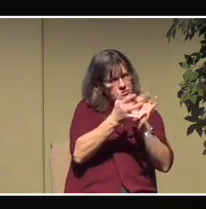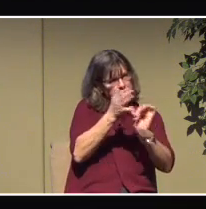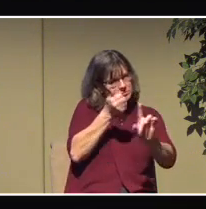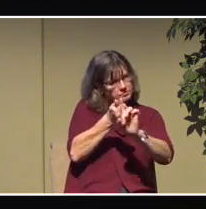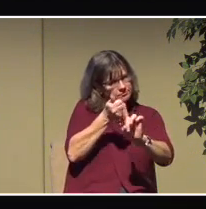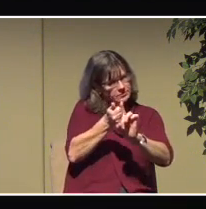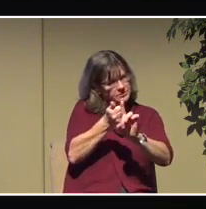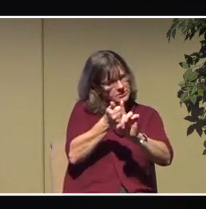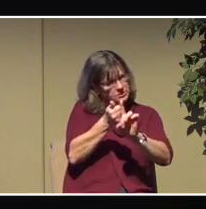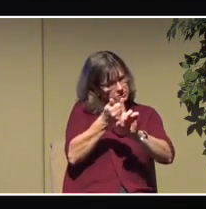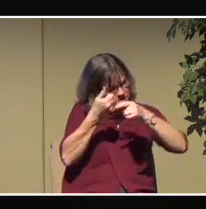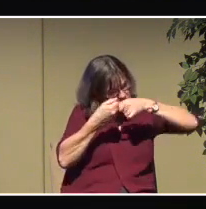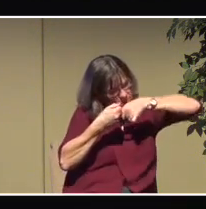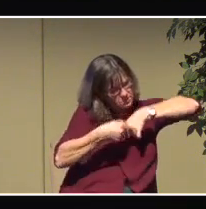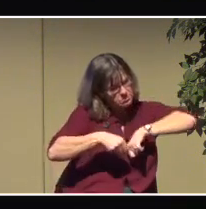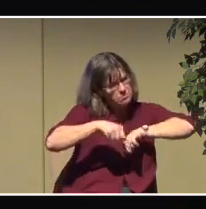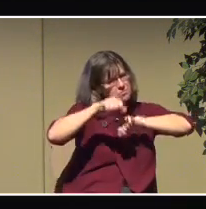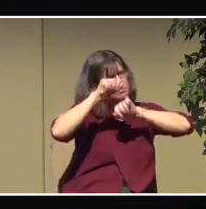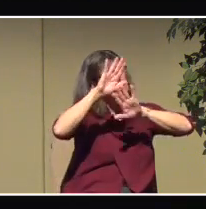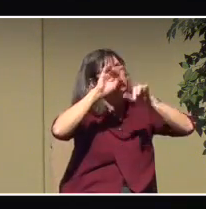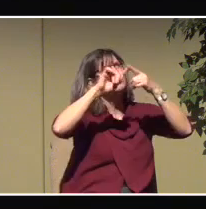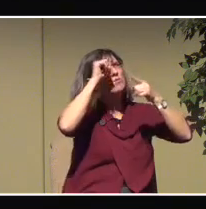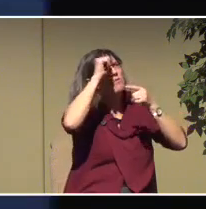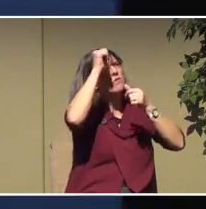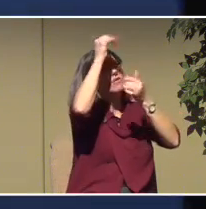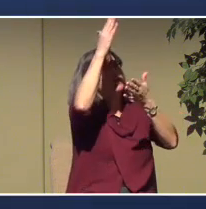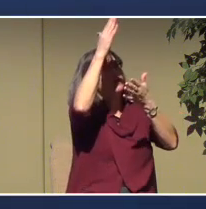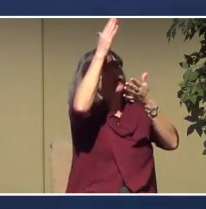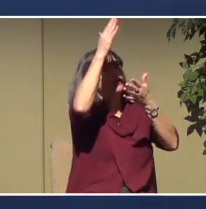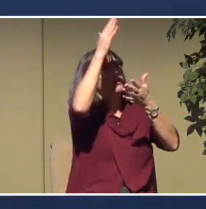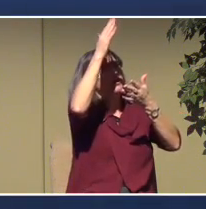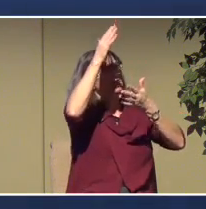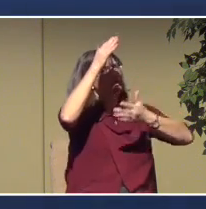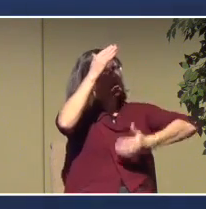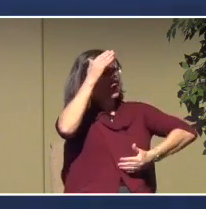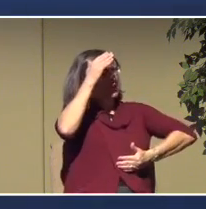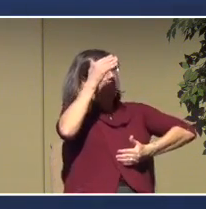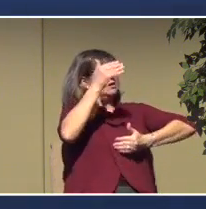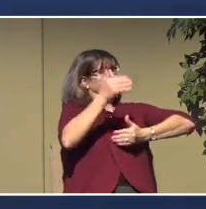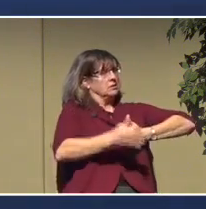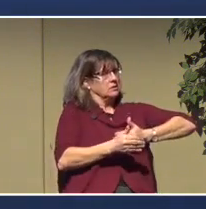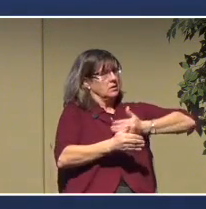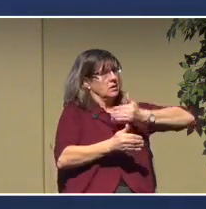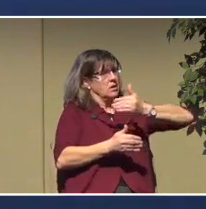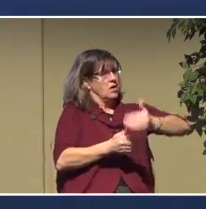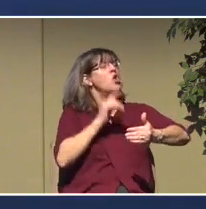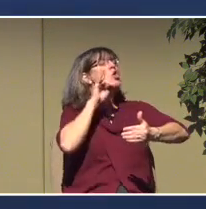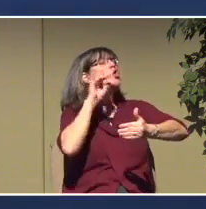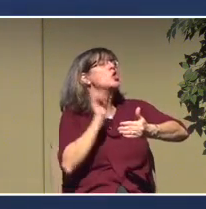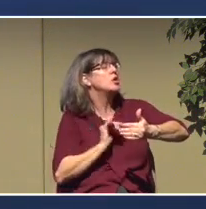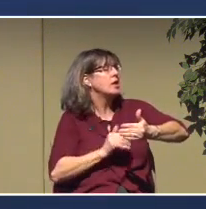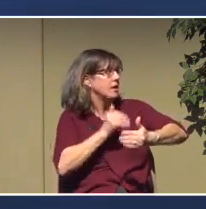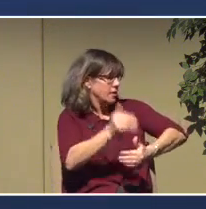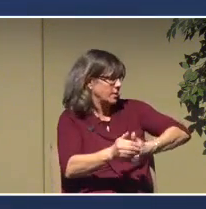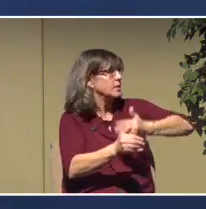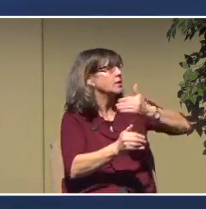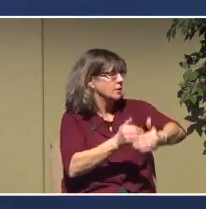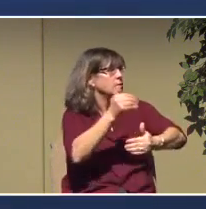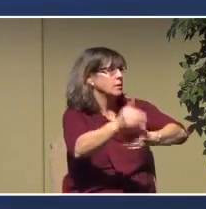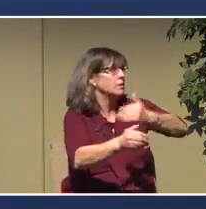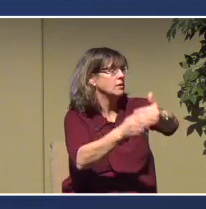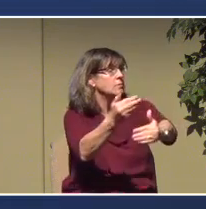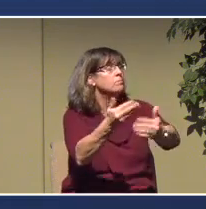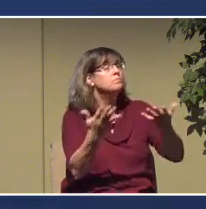and how he submitted himself to the Father and walked that out. In the weeks that lie ahead, one of the things